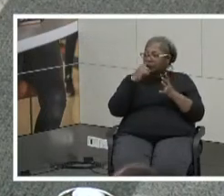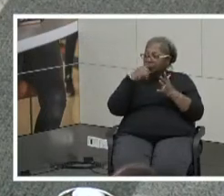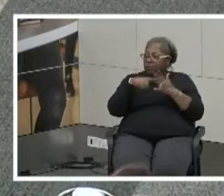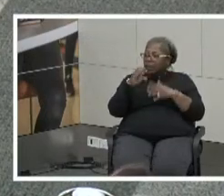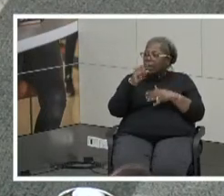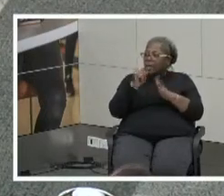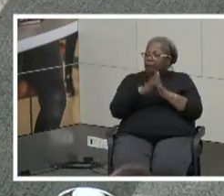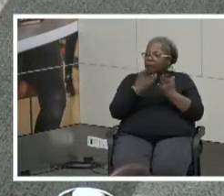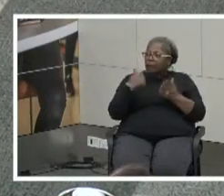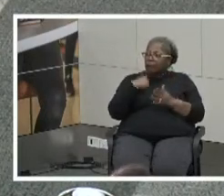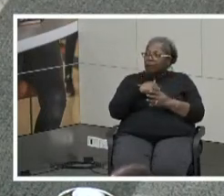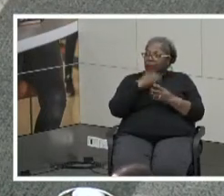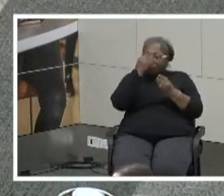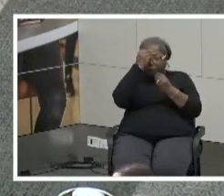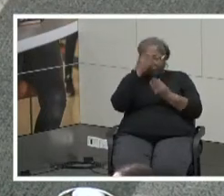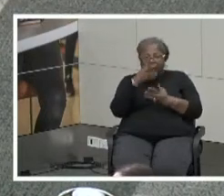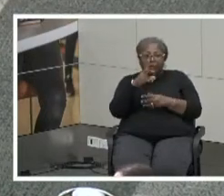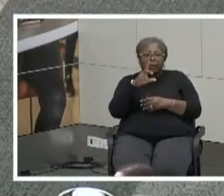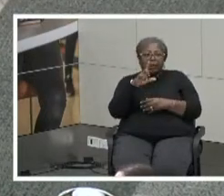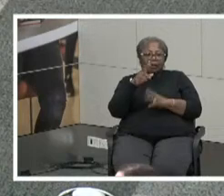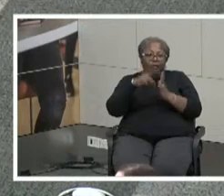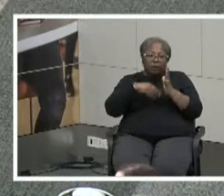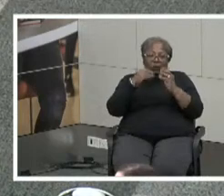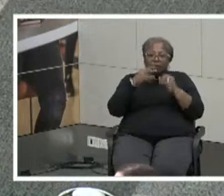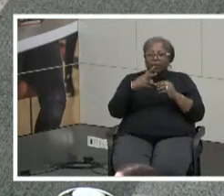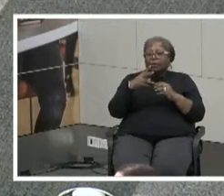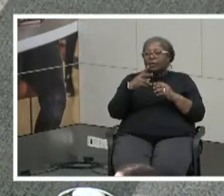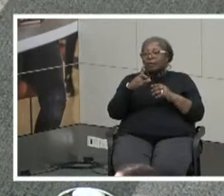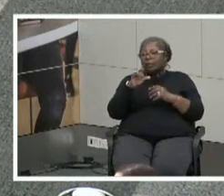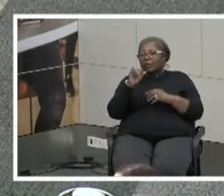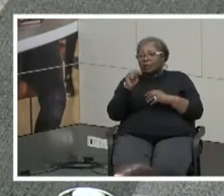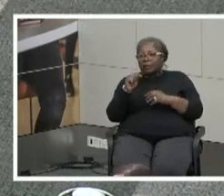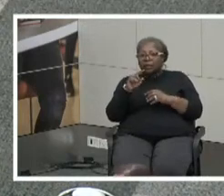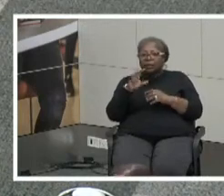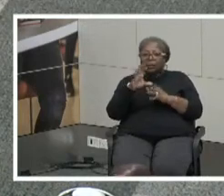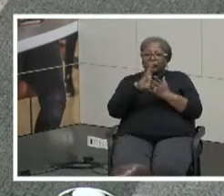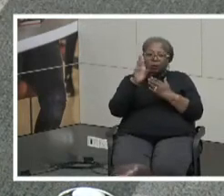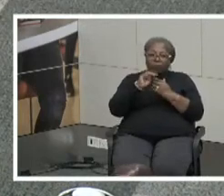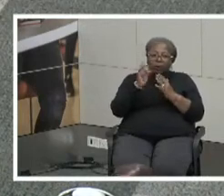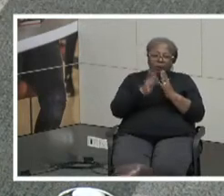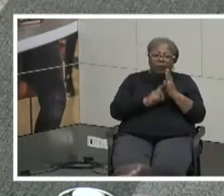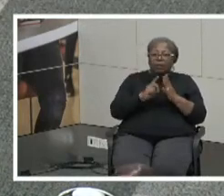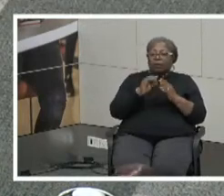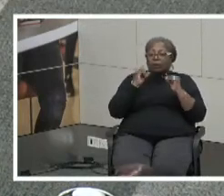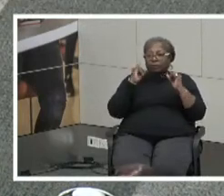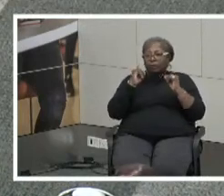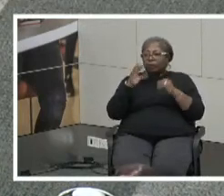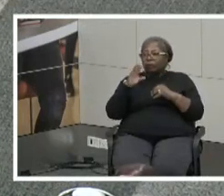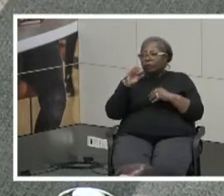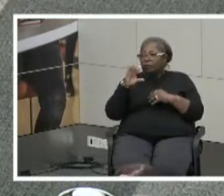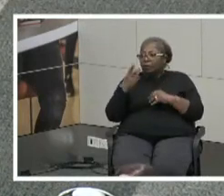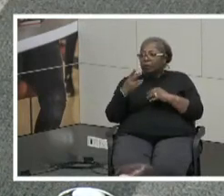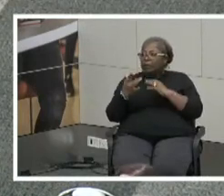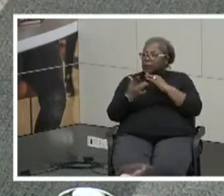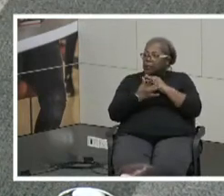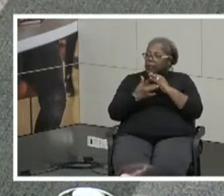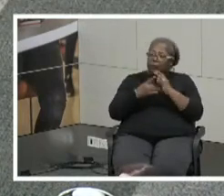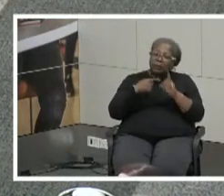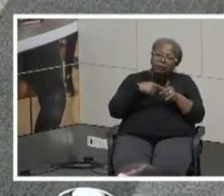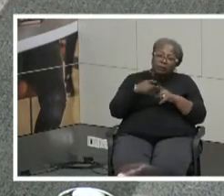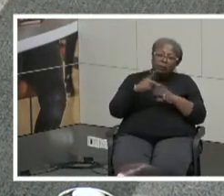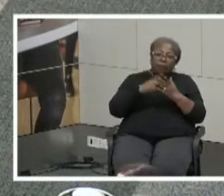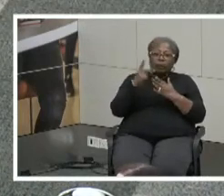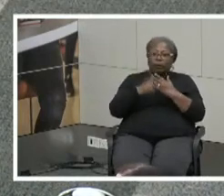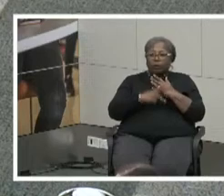books we are information literacy teachers reading teachers curriculum designers instructional coaches instructional technology Specialists